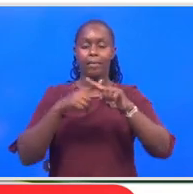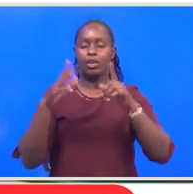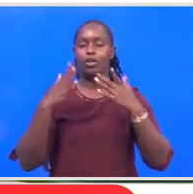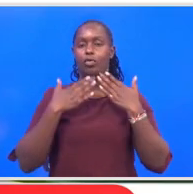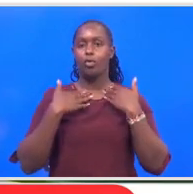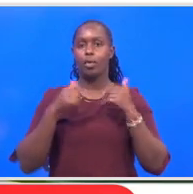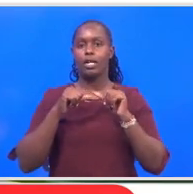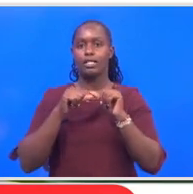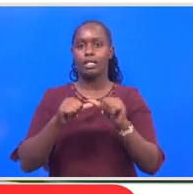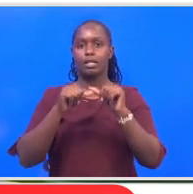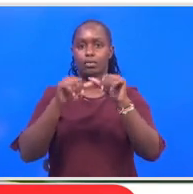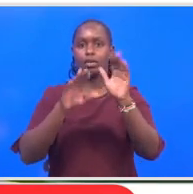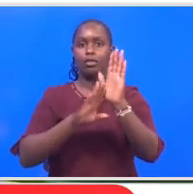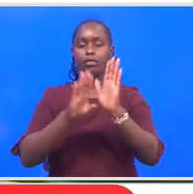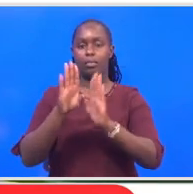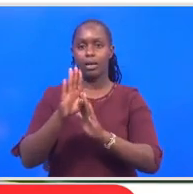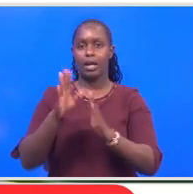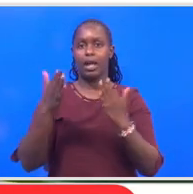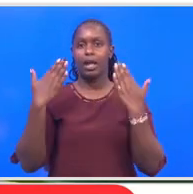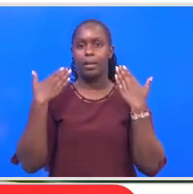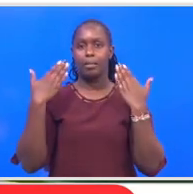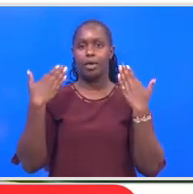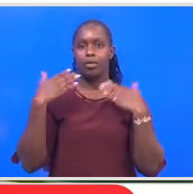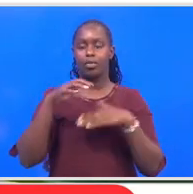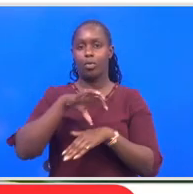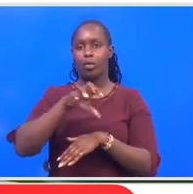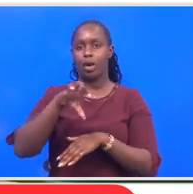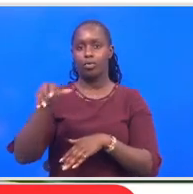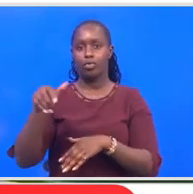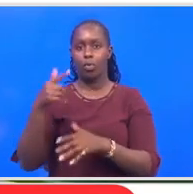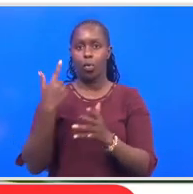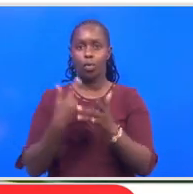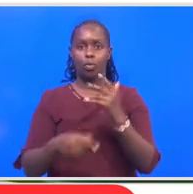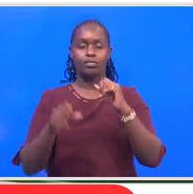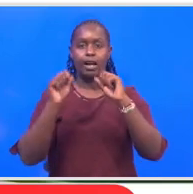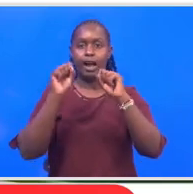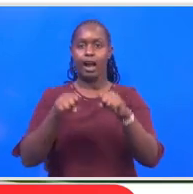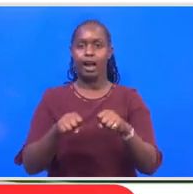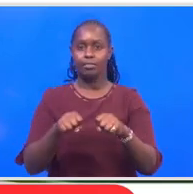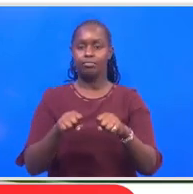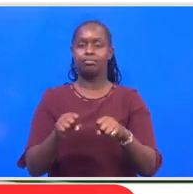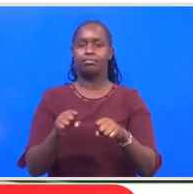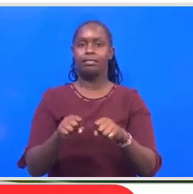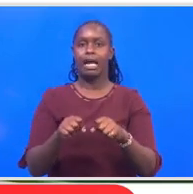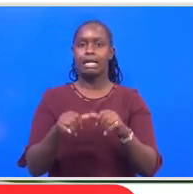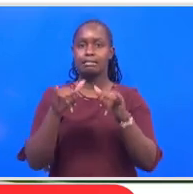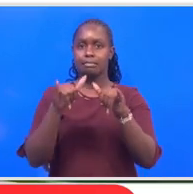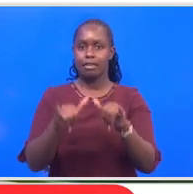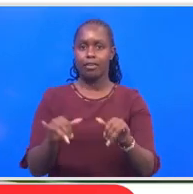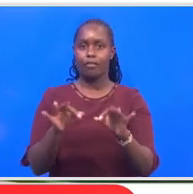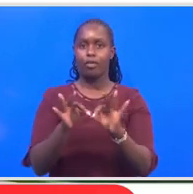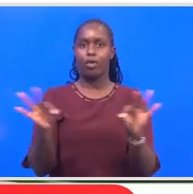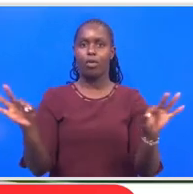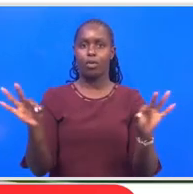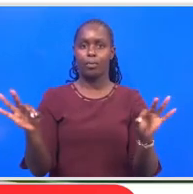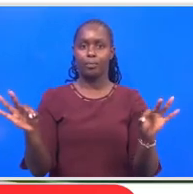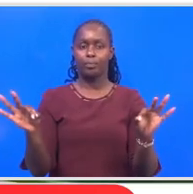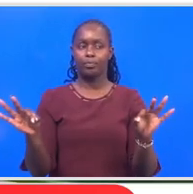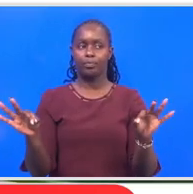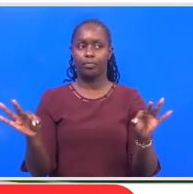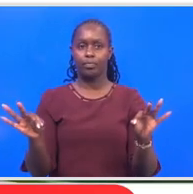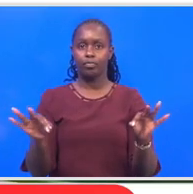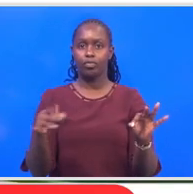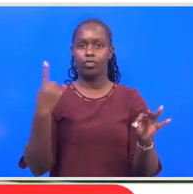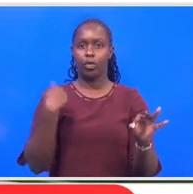sustainable development in Meru County. Ile kitu ambayo inaweza kukaa kwa muda mrefu. It doesn't matter